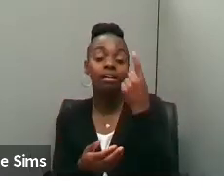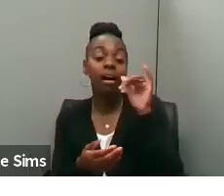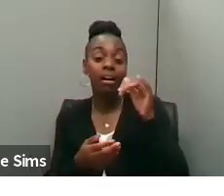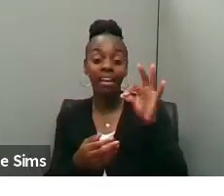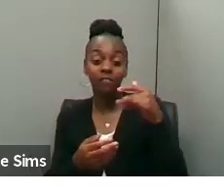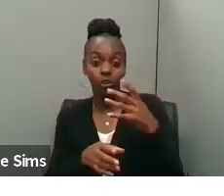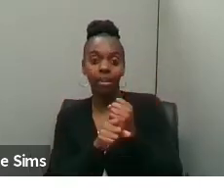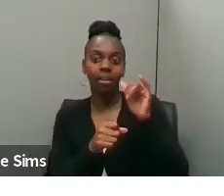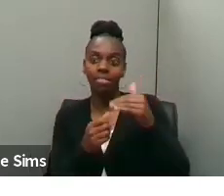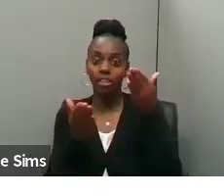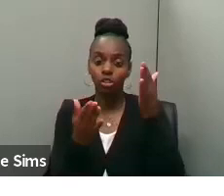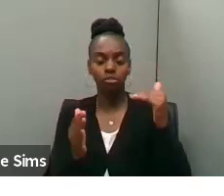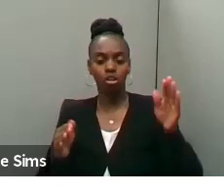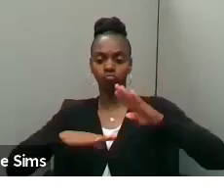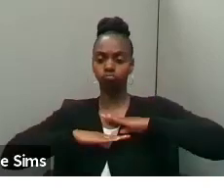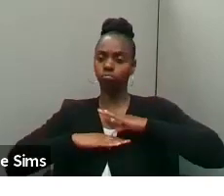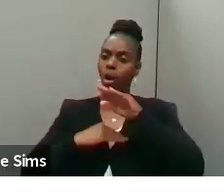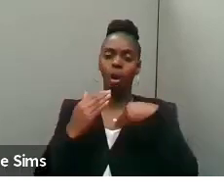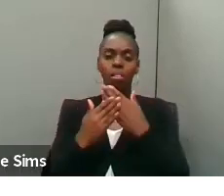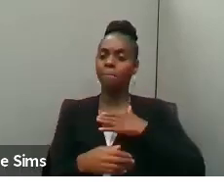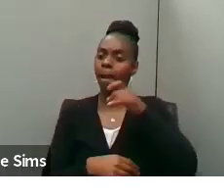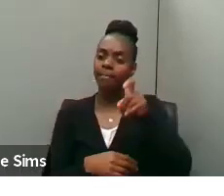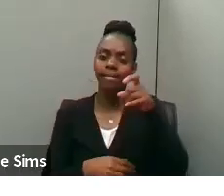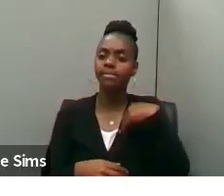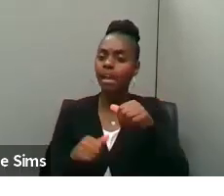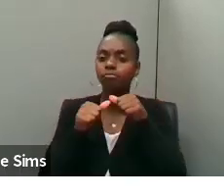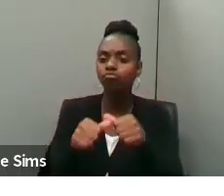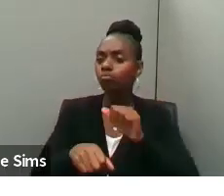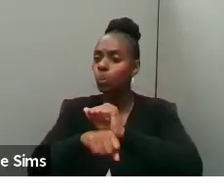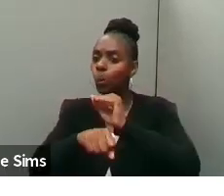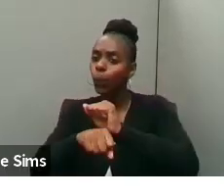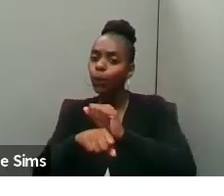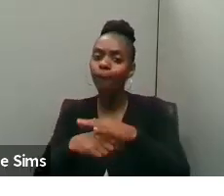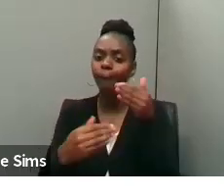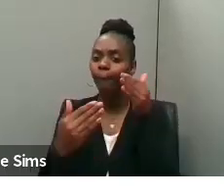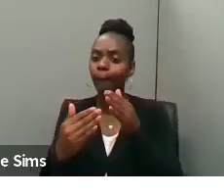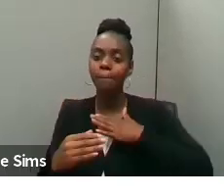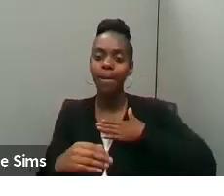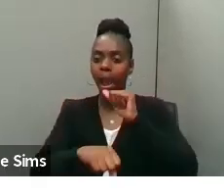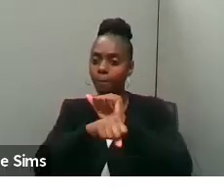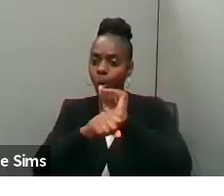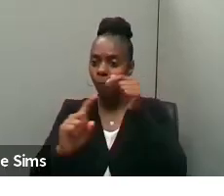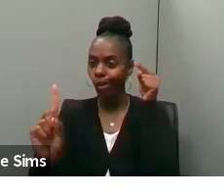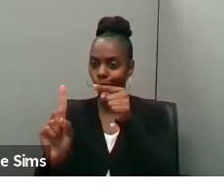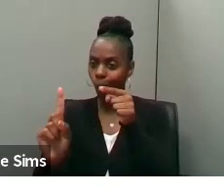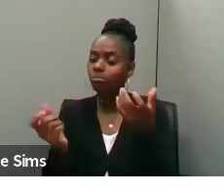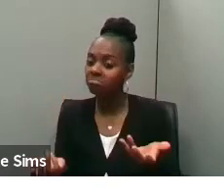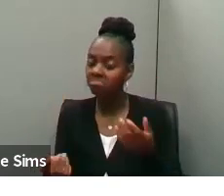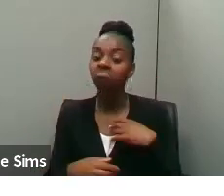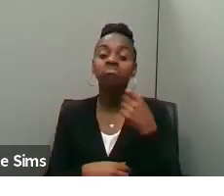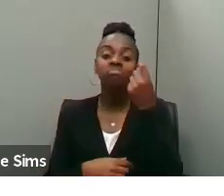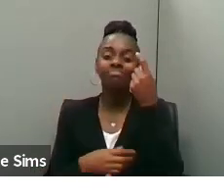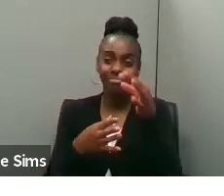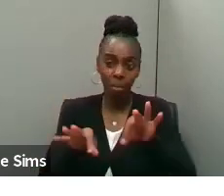is meeting my needs and I'm able to continue working or working towards my employment goal. Importantly,